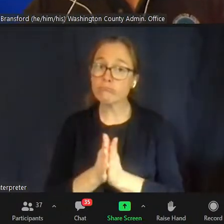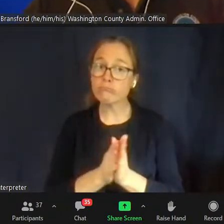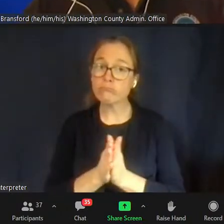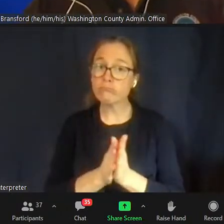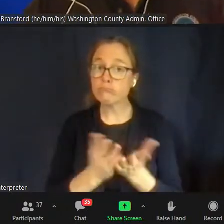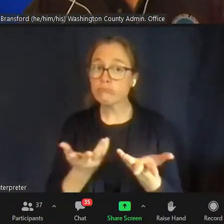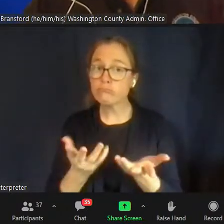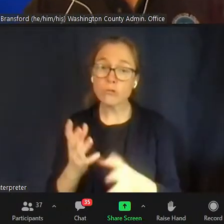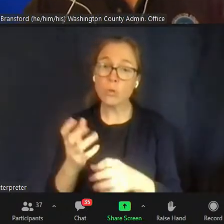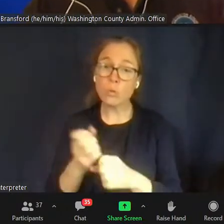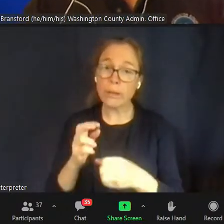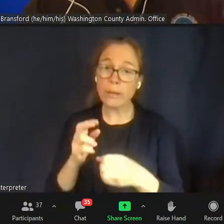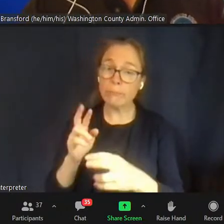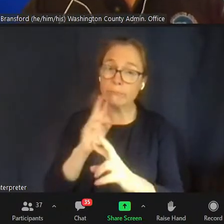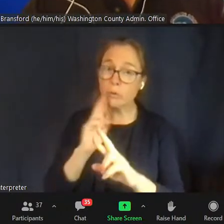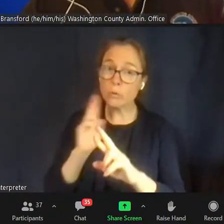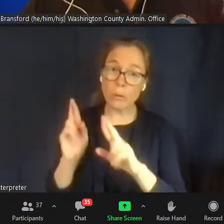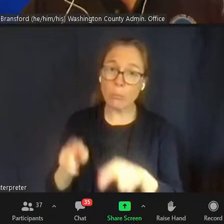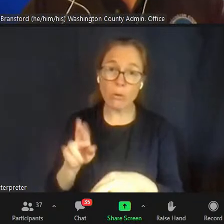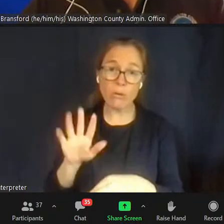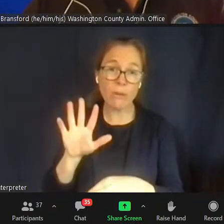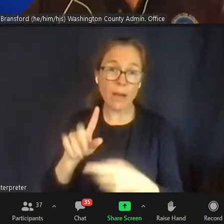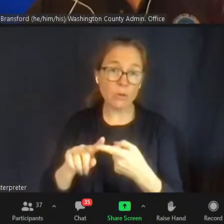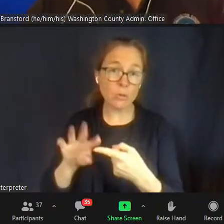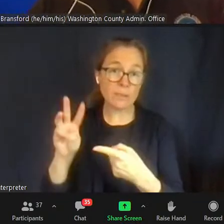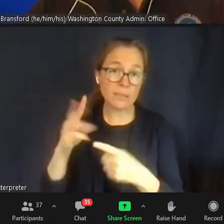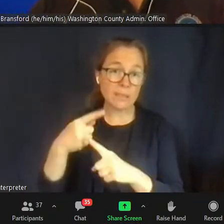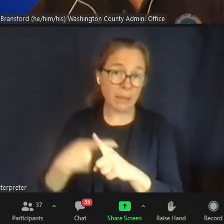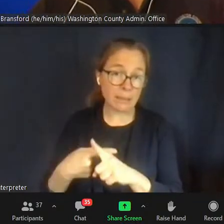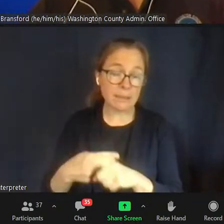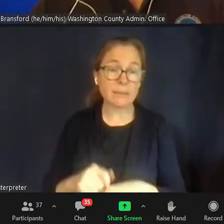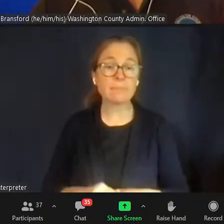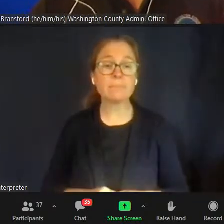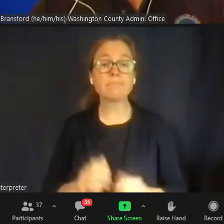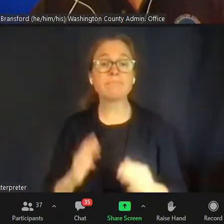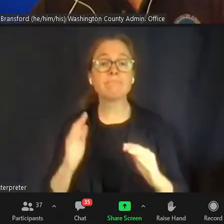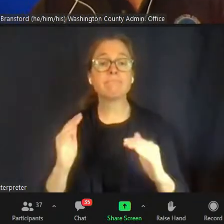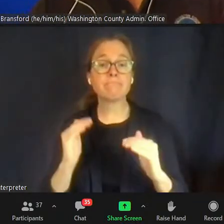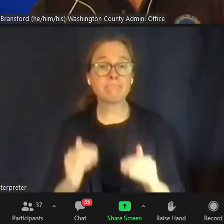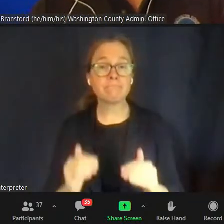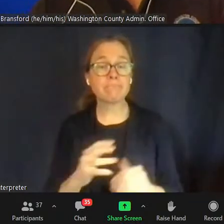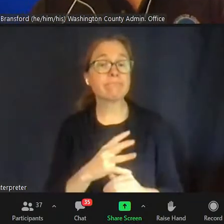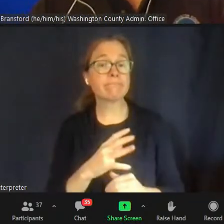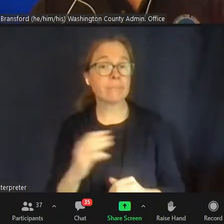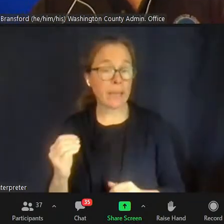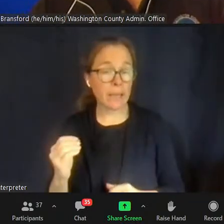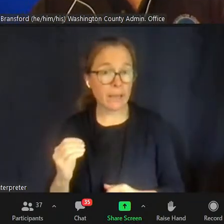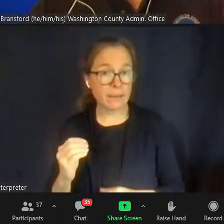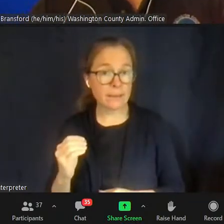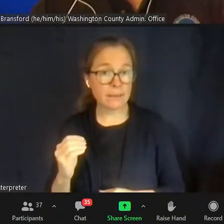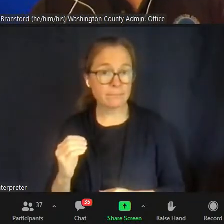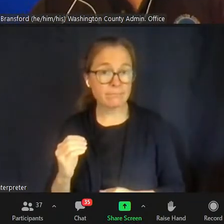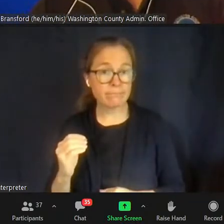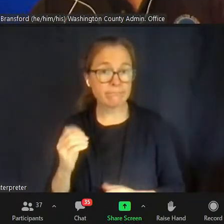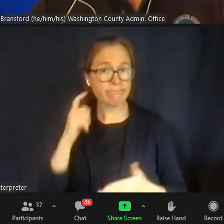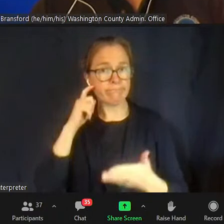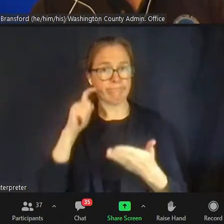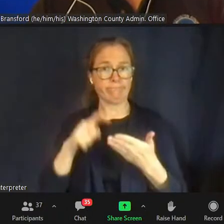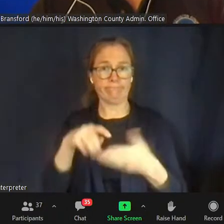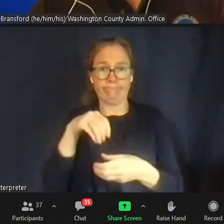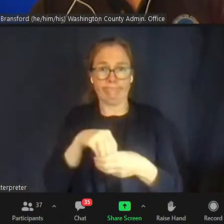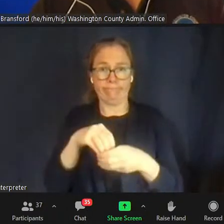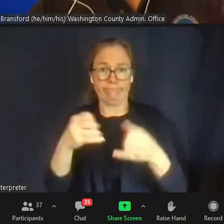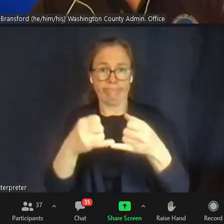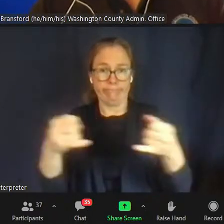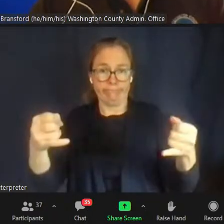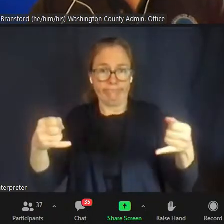consultant report there in about 5 or 6 more months. And then we also realize that within our very own county,